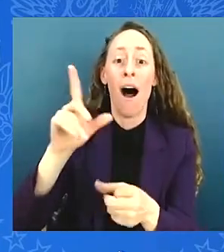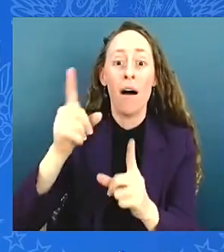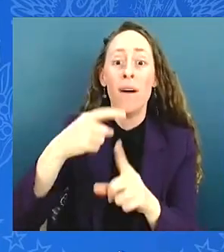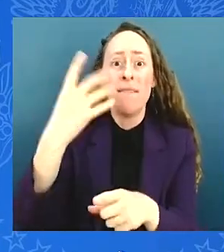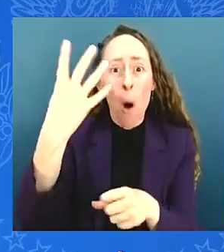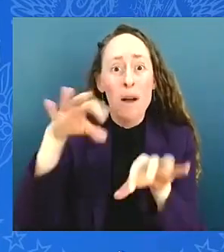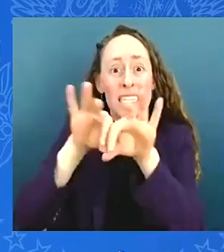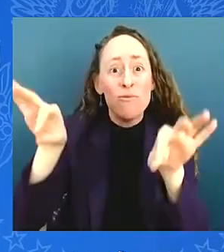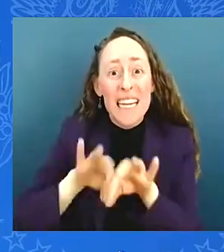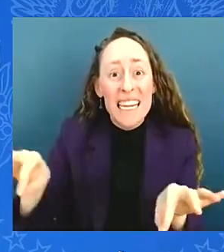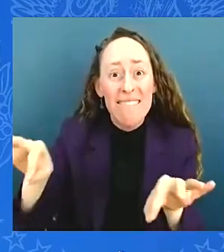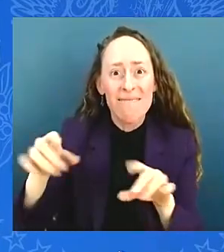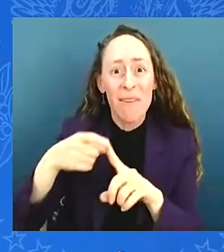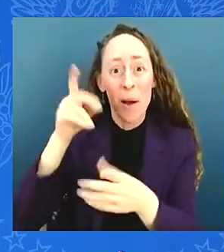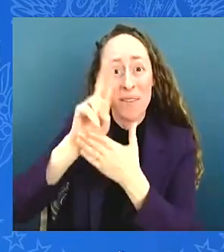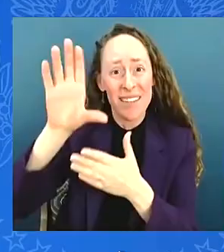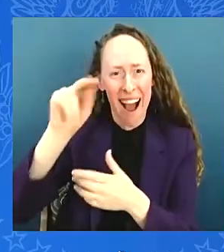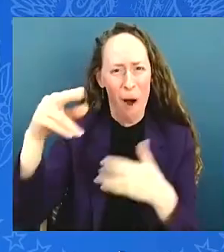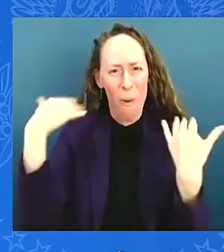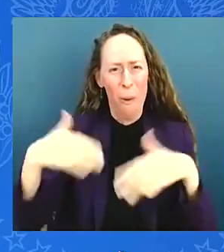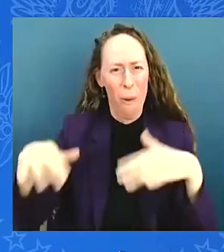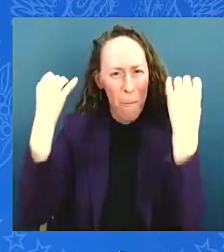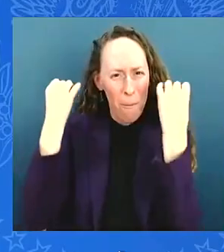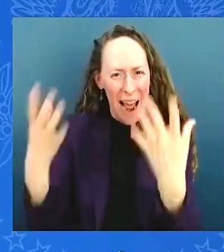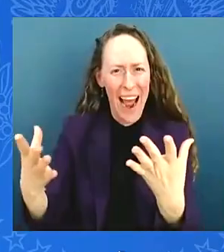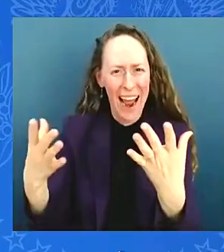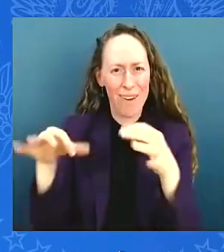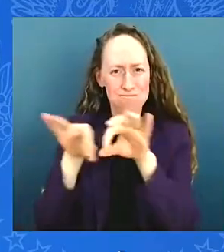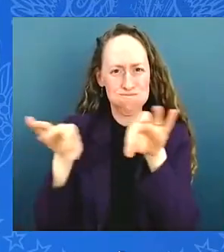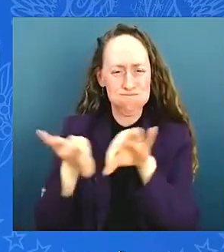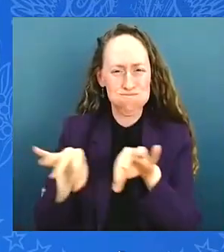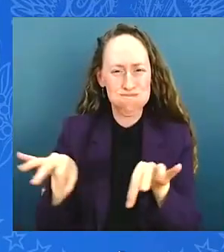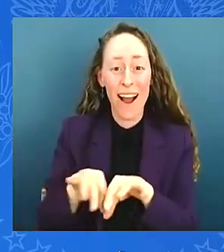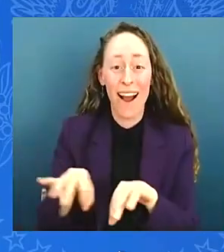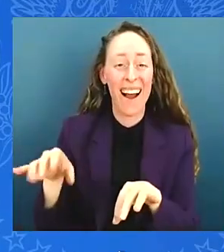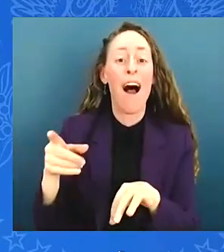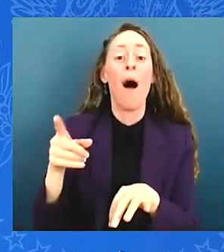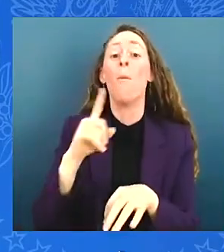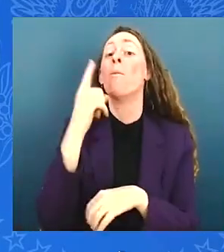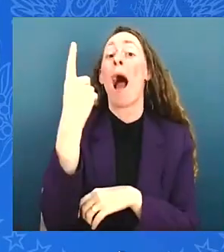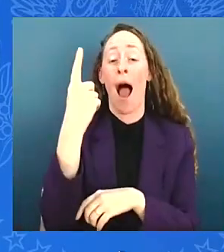Delaware. No, only kidding. Only kidding.